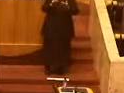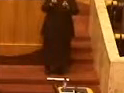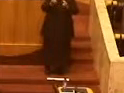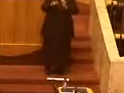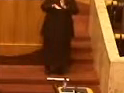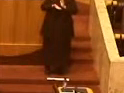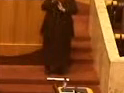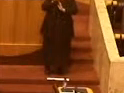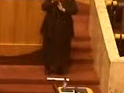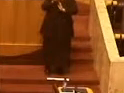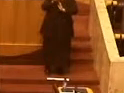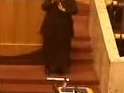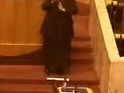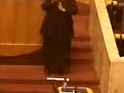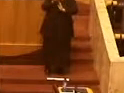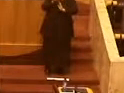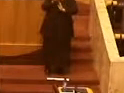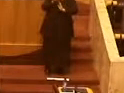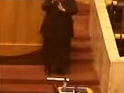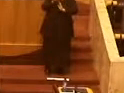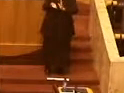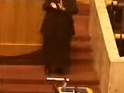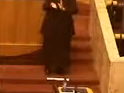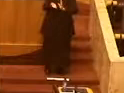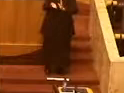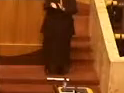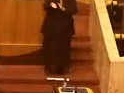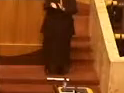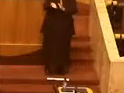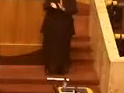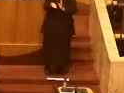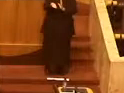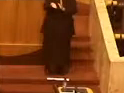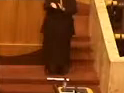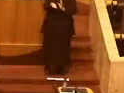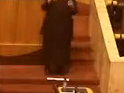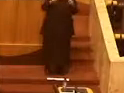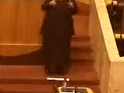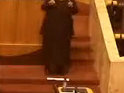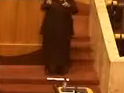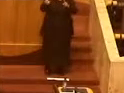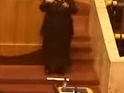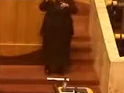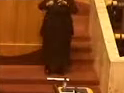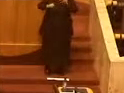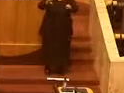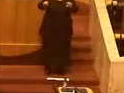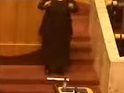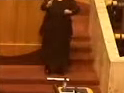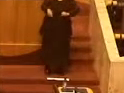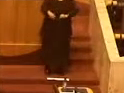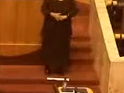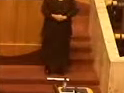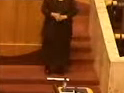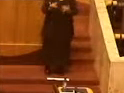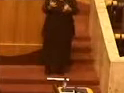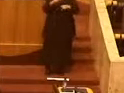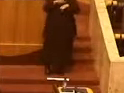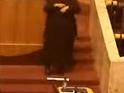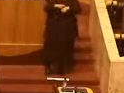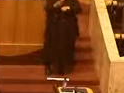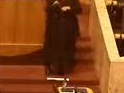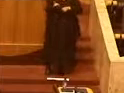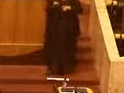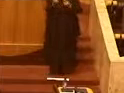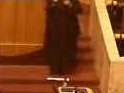fuel price, we dare not wink at the opportunities presented to us by the time and limited